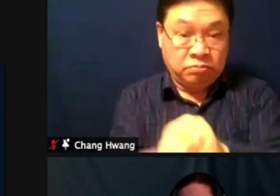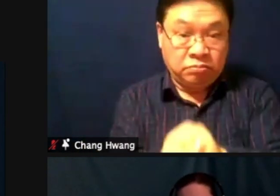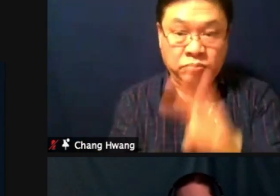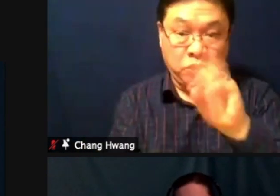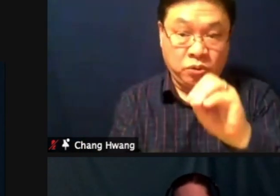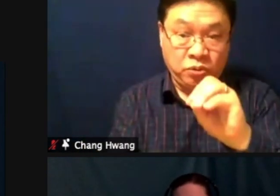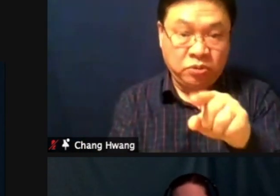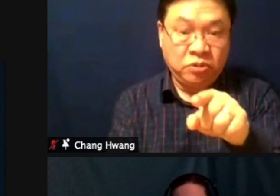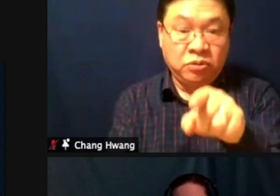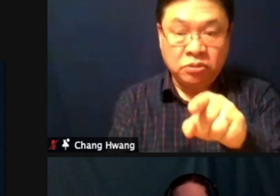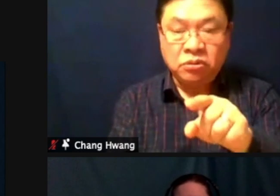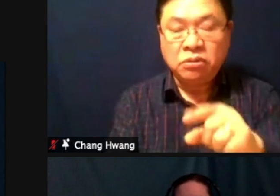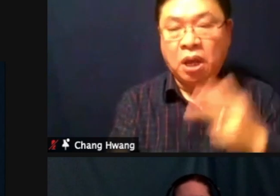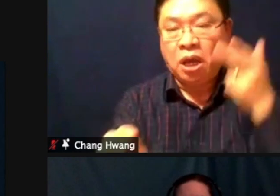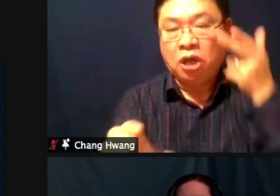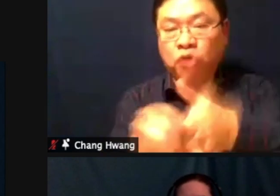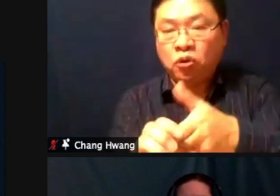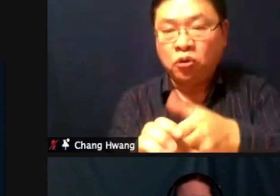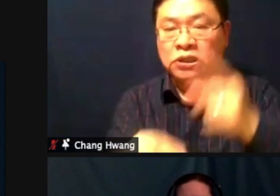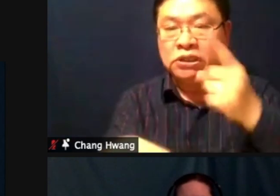of JSW.